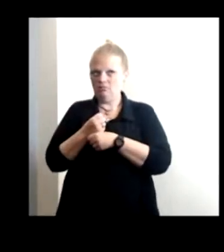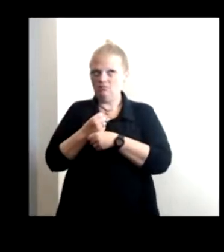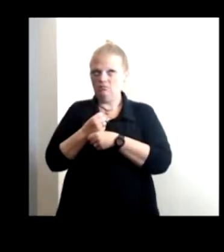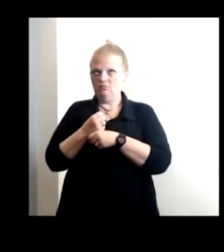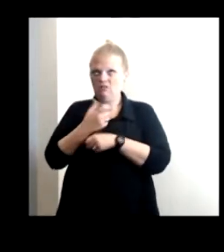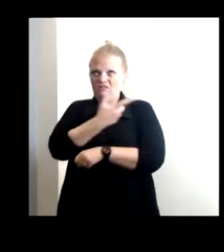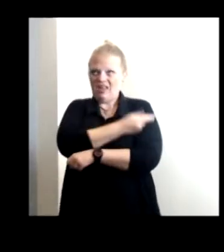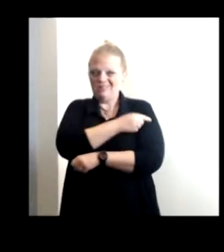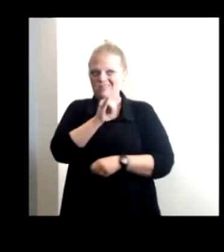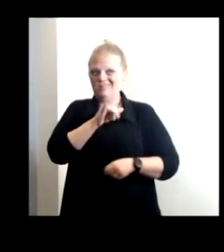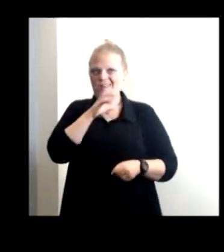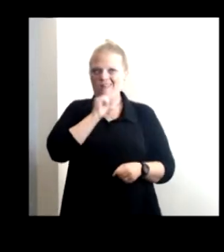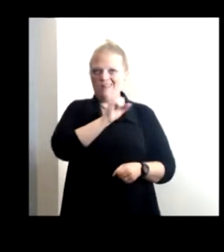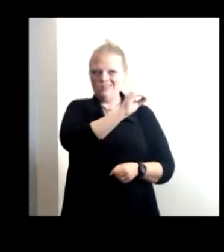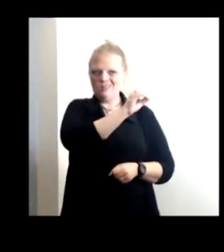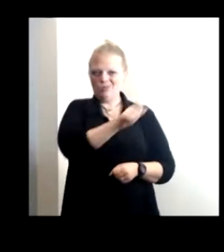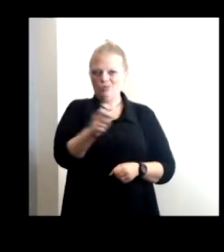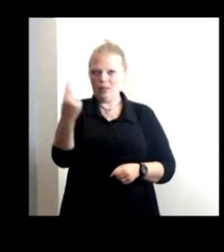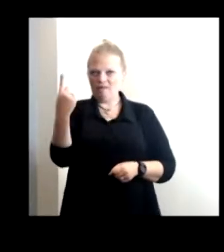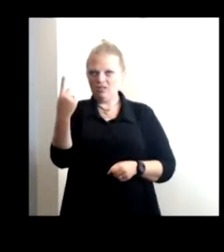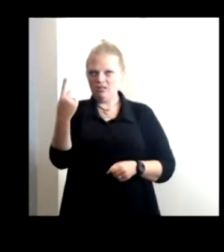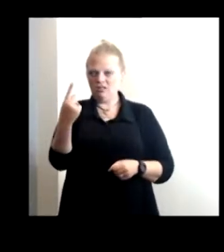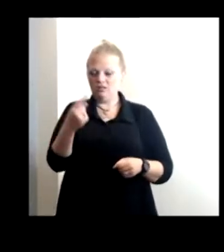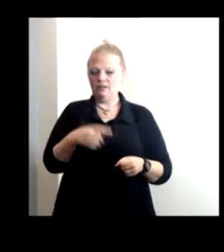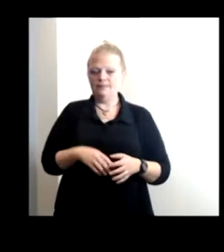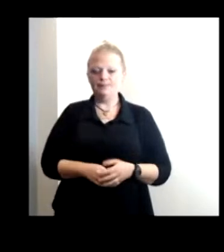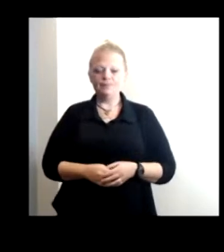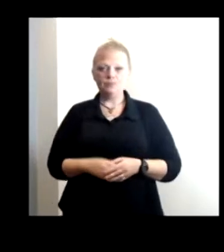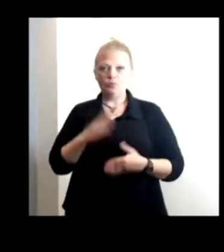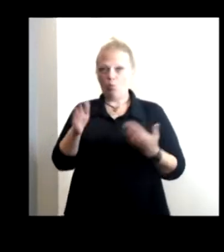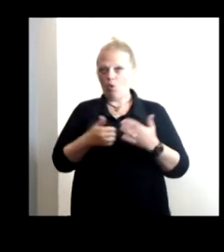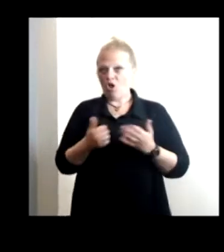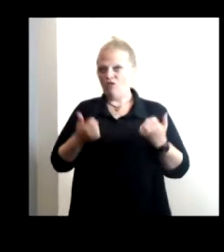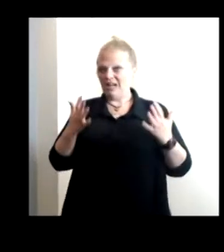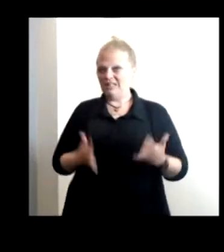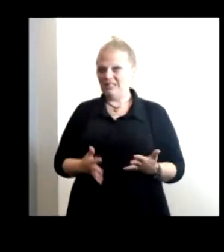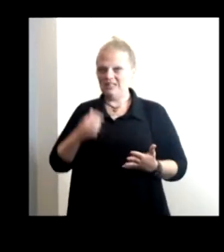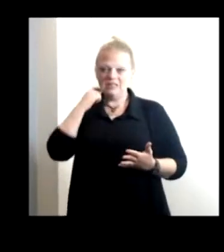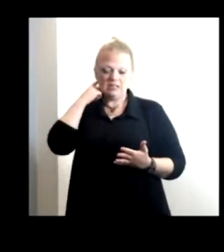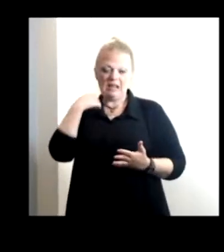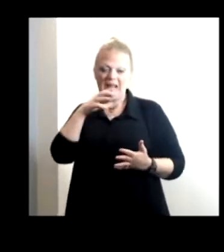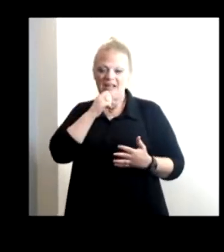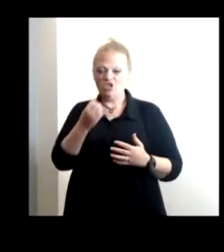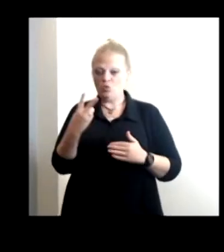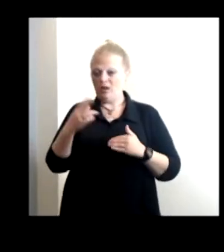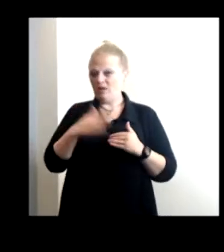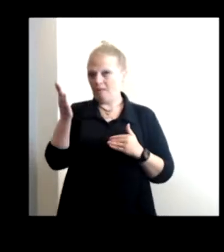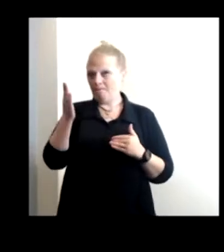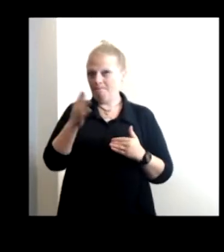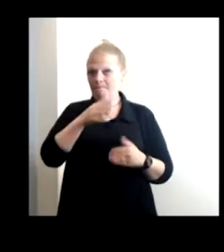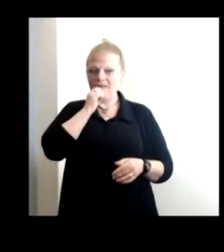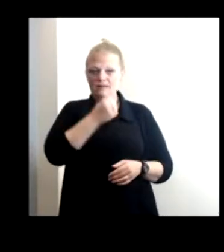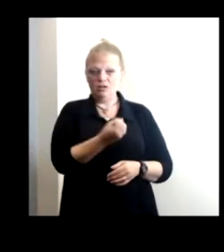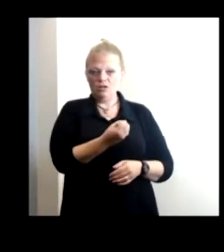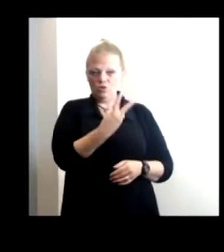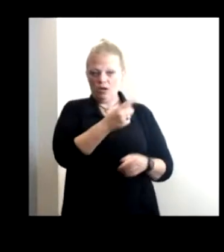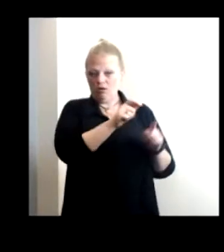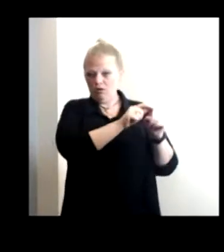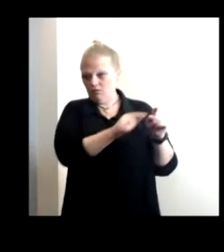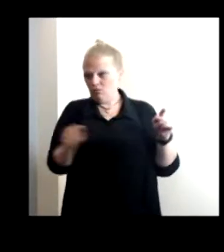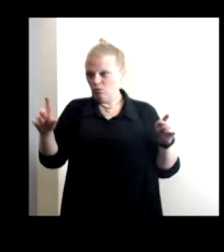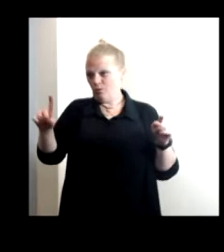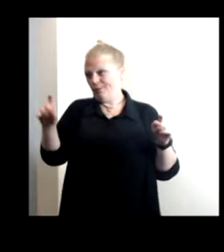age 11. So when you look at all residents 12 and up, so age 12 through